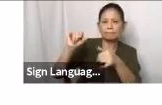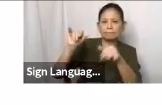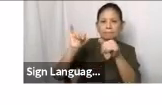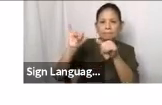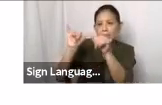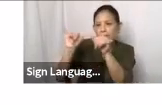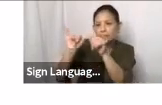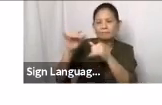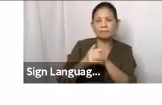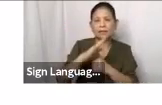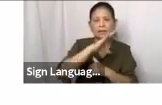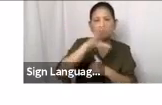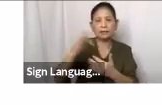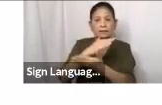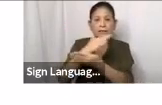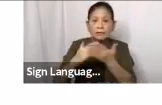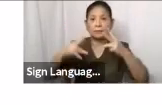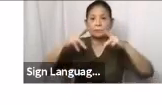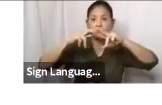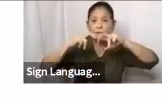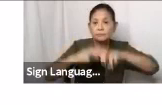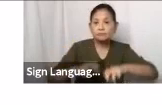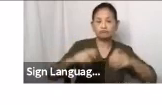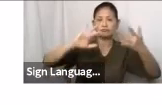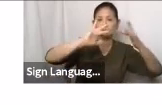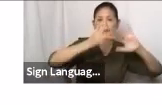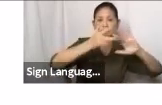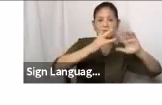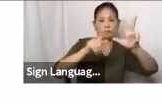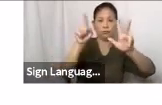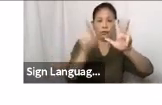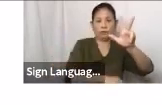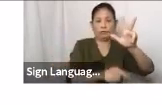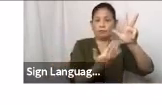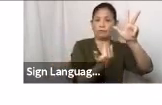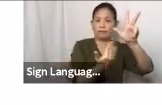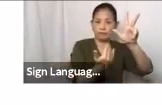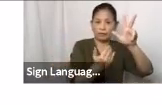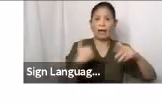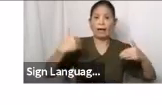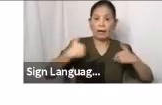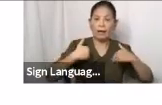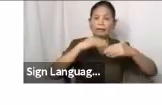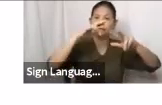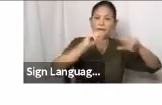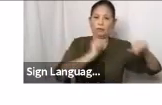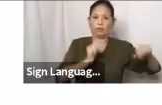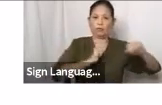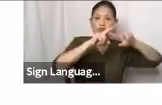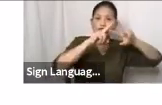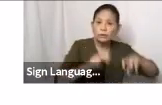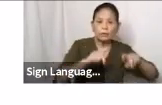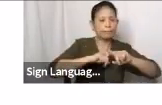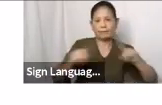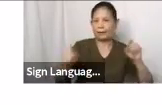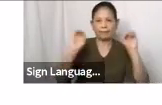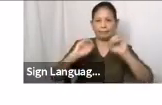have some research on the internet, but they never consulted a doctor. As I said that, like, we